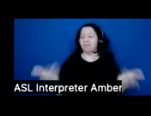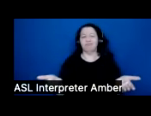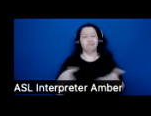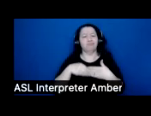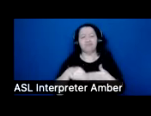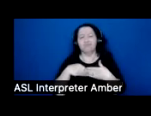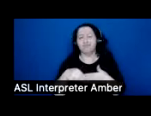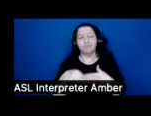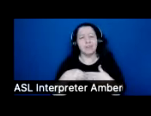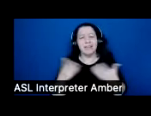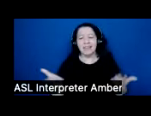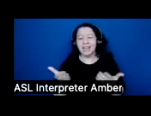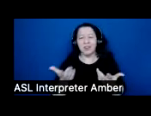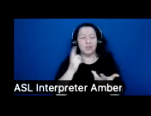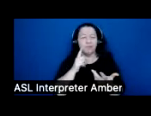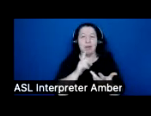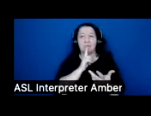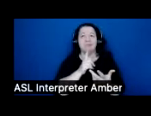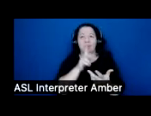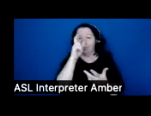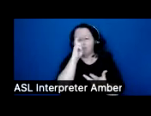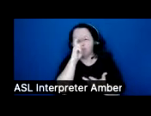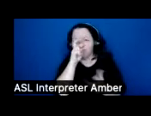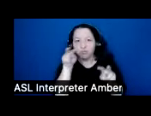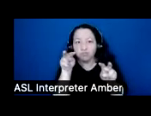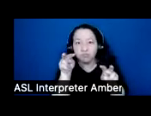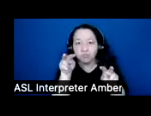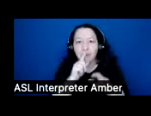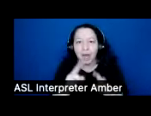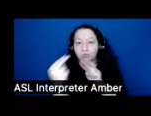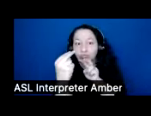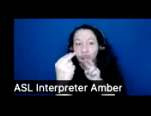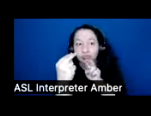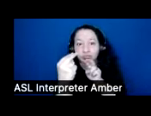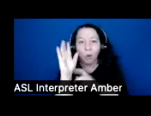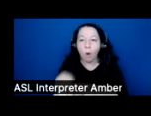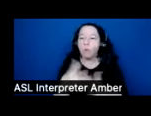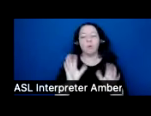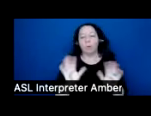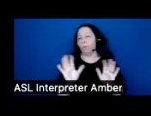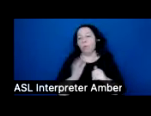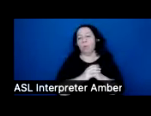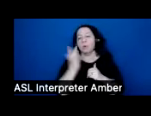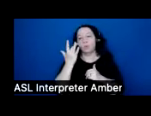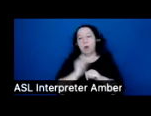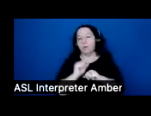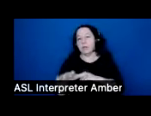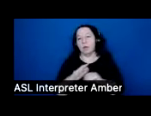here to make sure you're sitting in front of the screen at all times. That's why we send out the